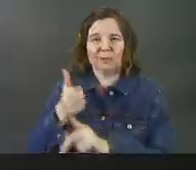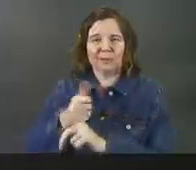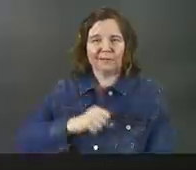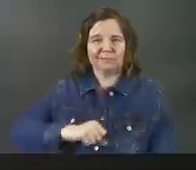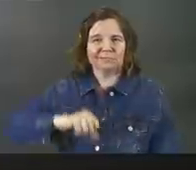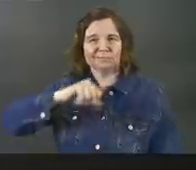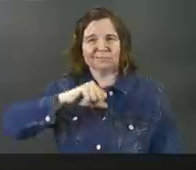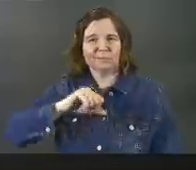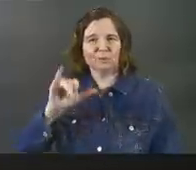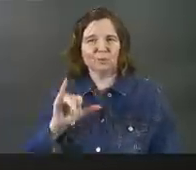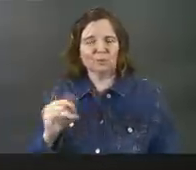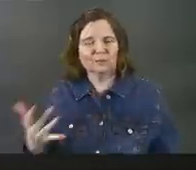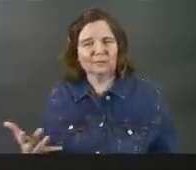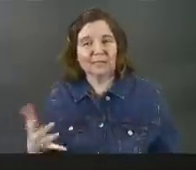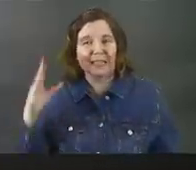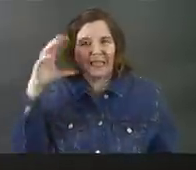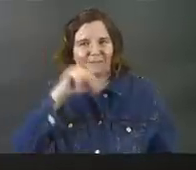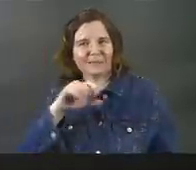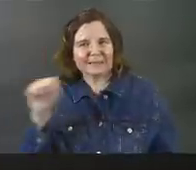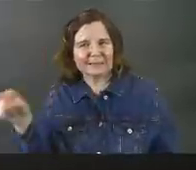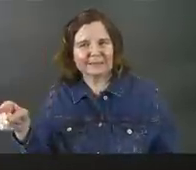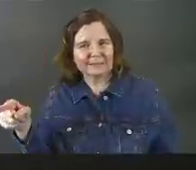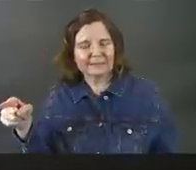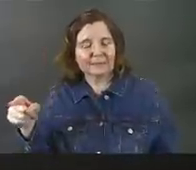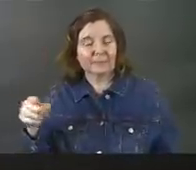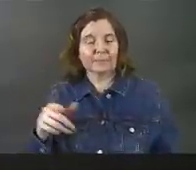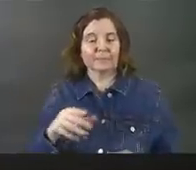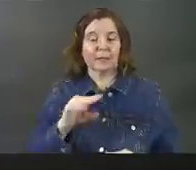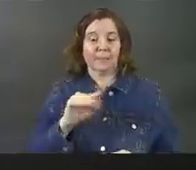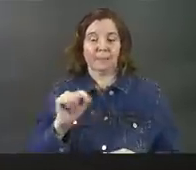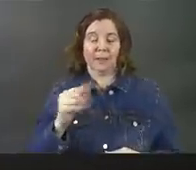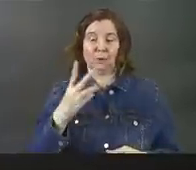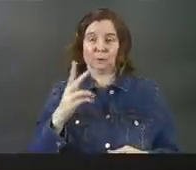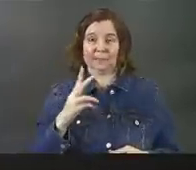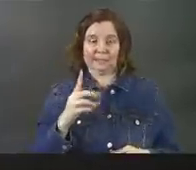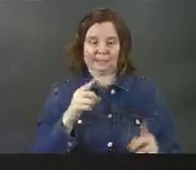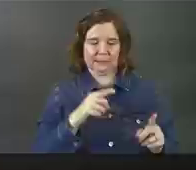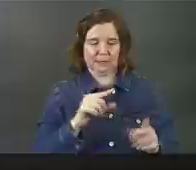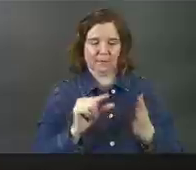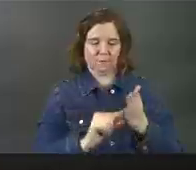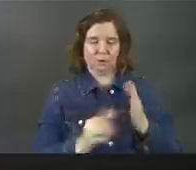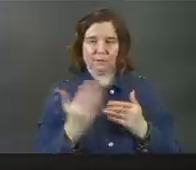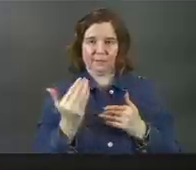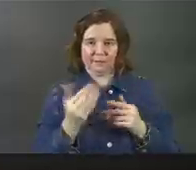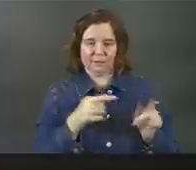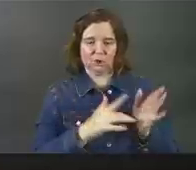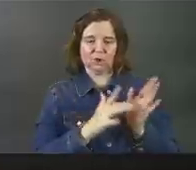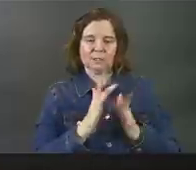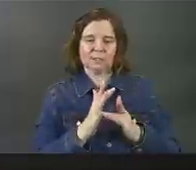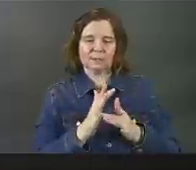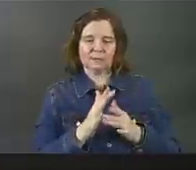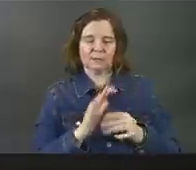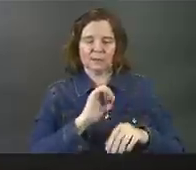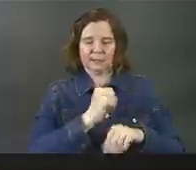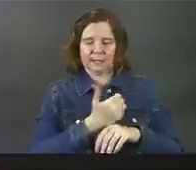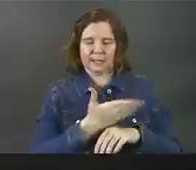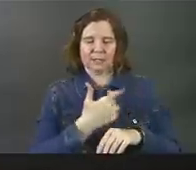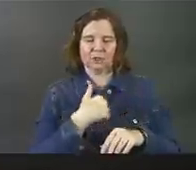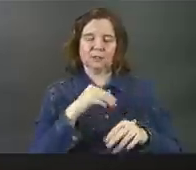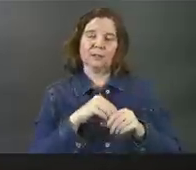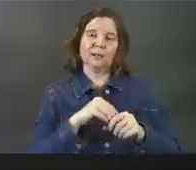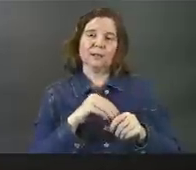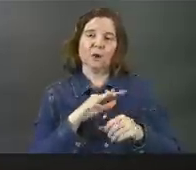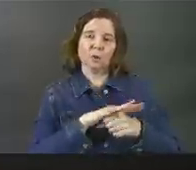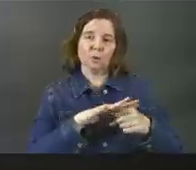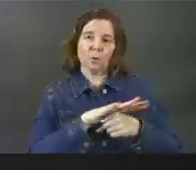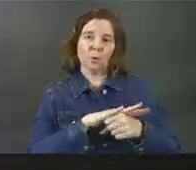out as well. They've missed it." So here's Matthew 16, verse 15. So Jesus, the setting here is that he's